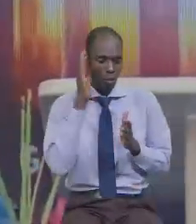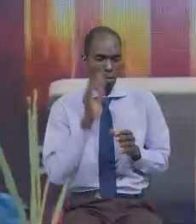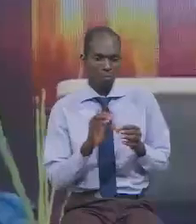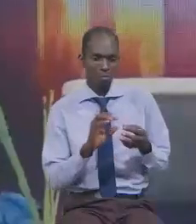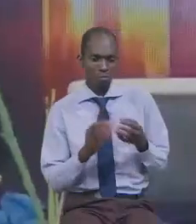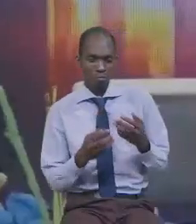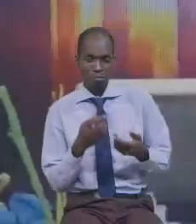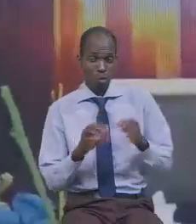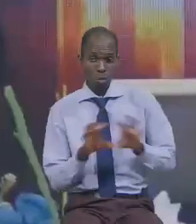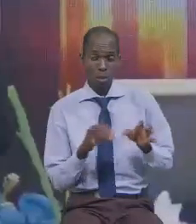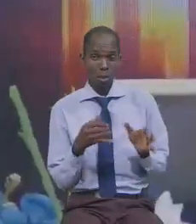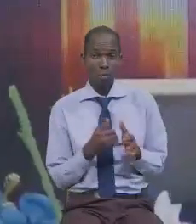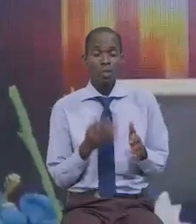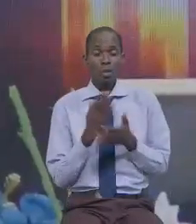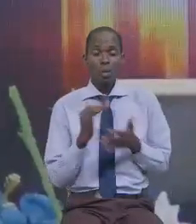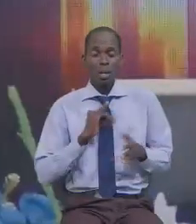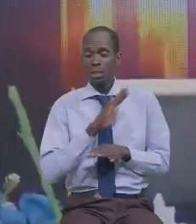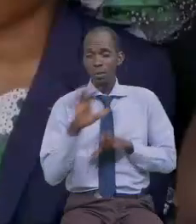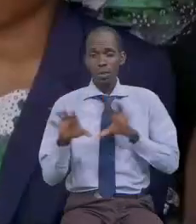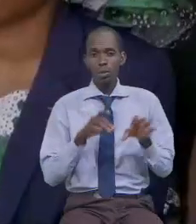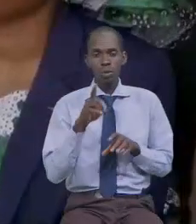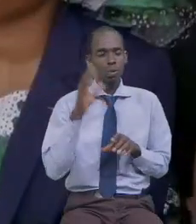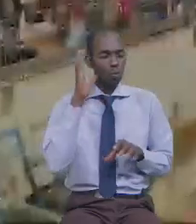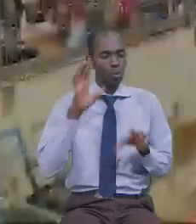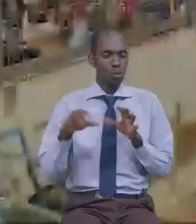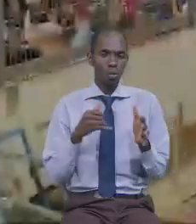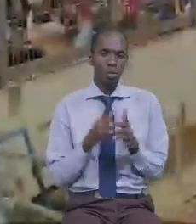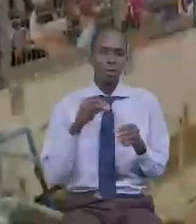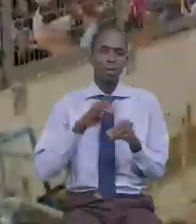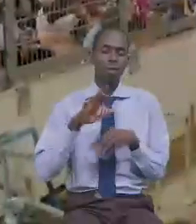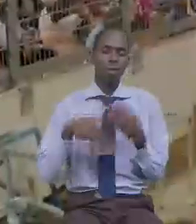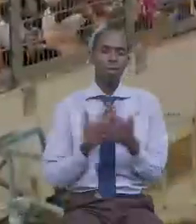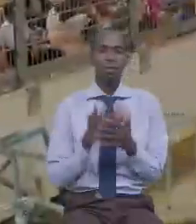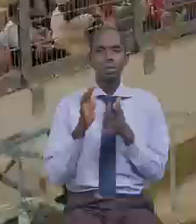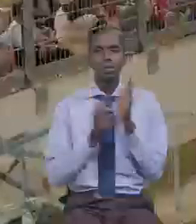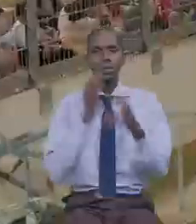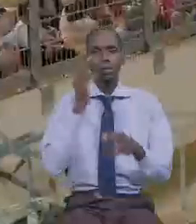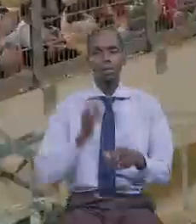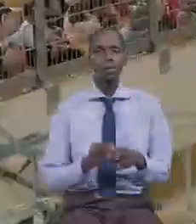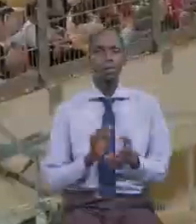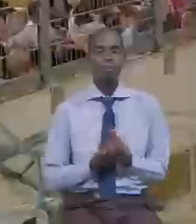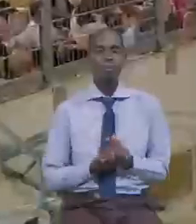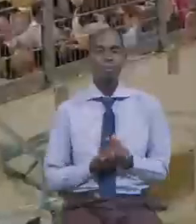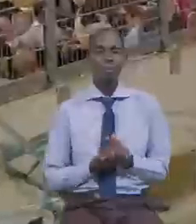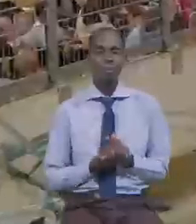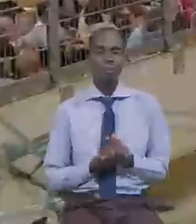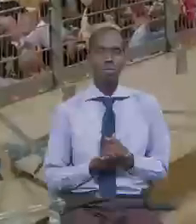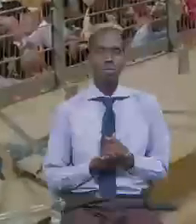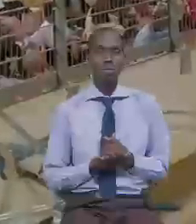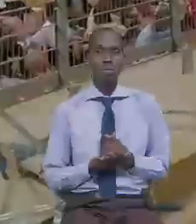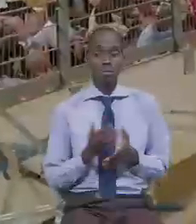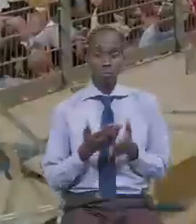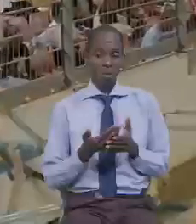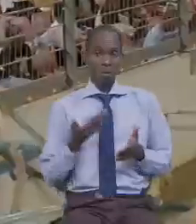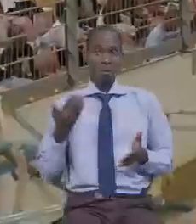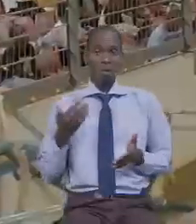dealt with, you will deal with them in Jesus' name. Before I come, internet will